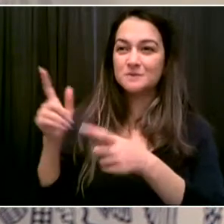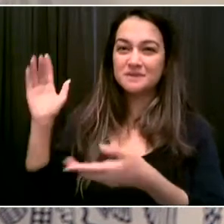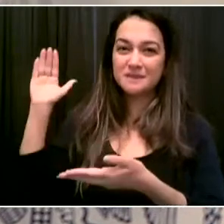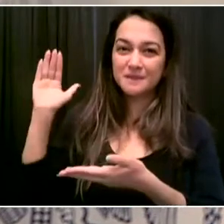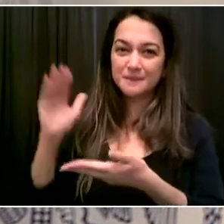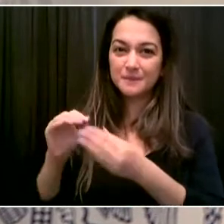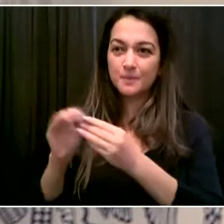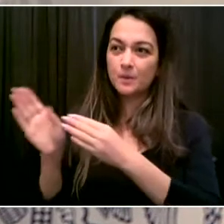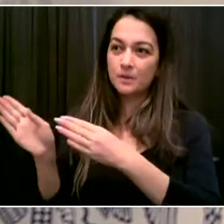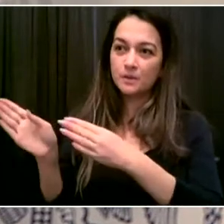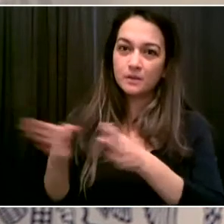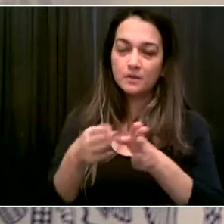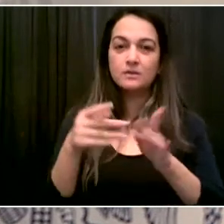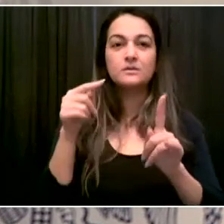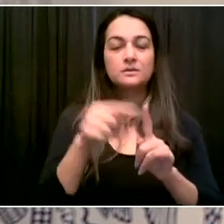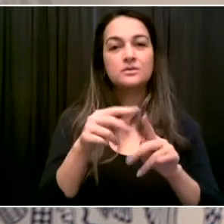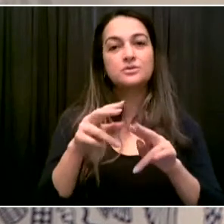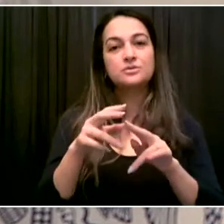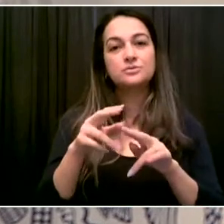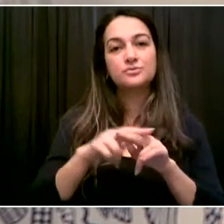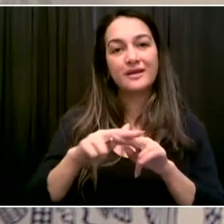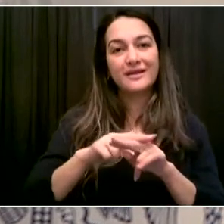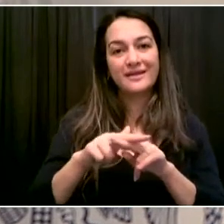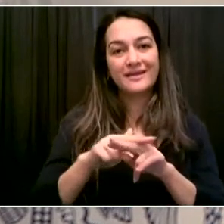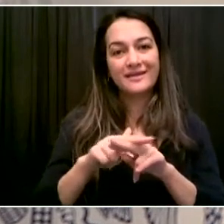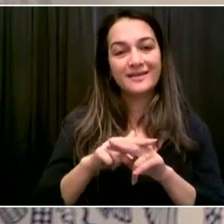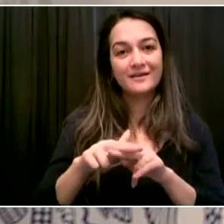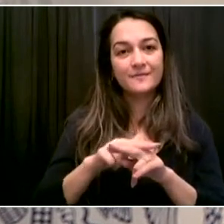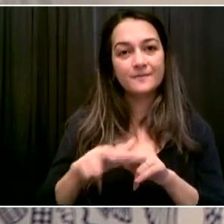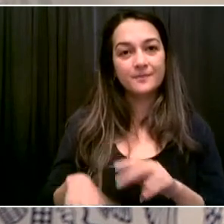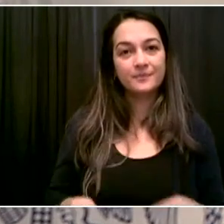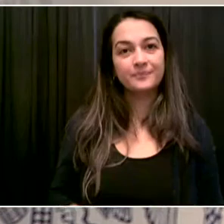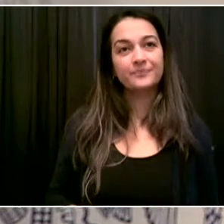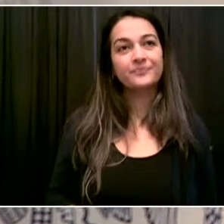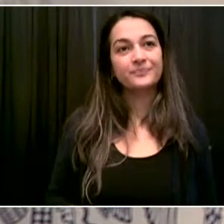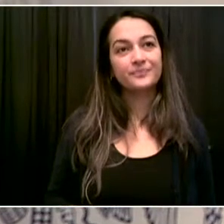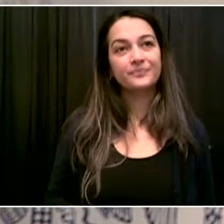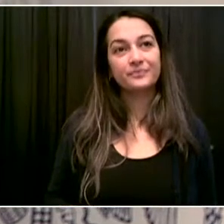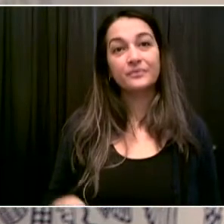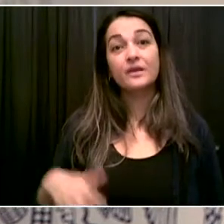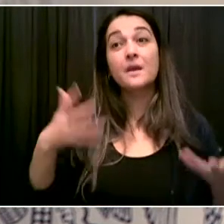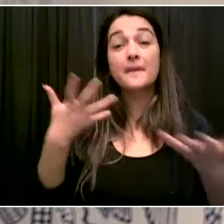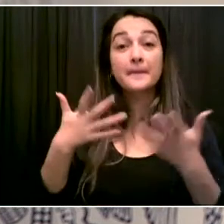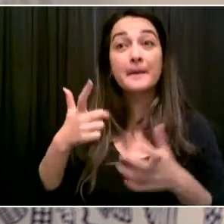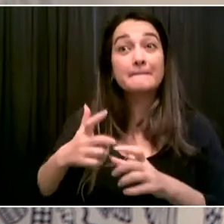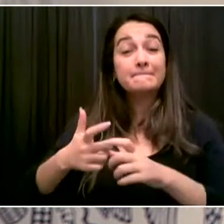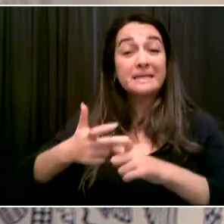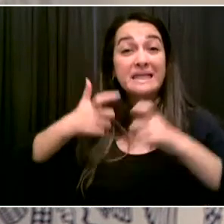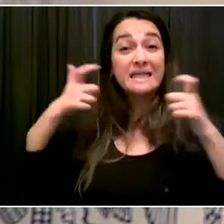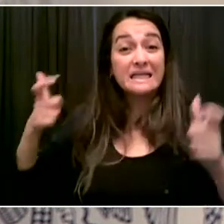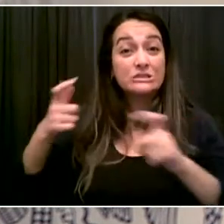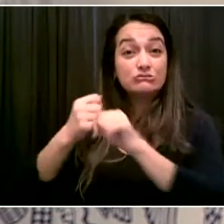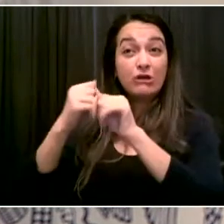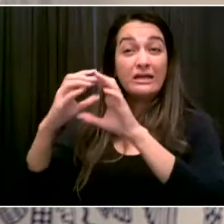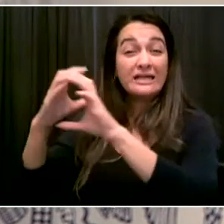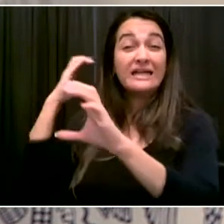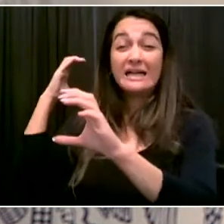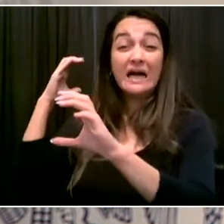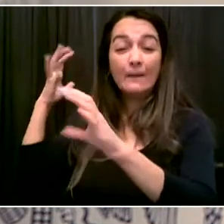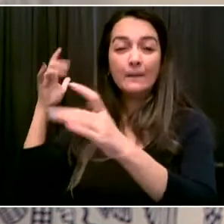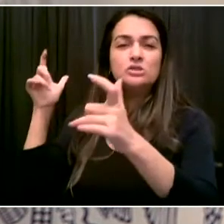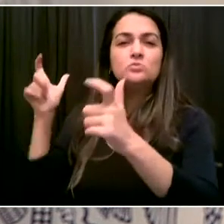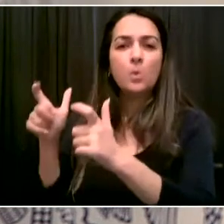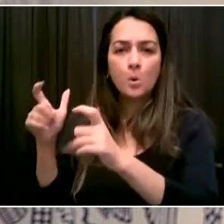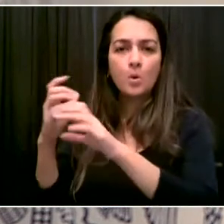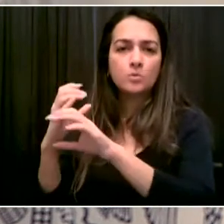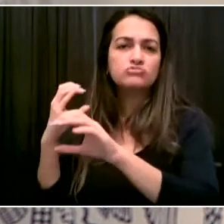as Hank described and Jimmy described. We need to transform the reality. That's going to take years by definition.